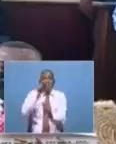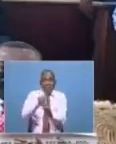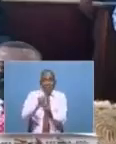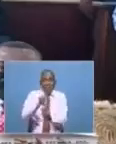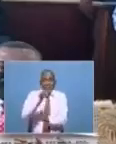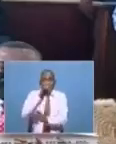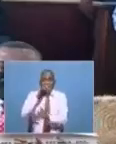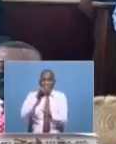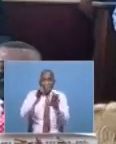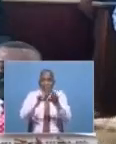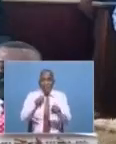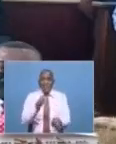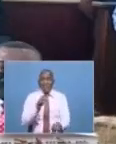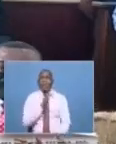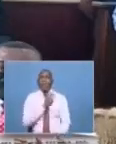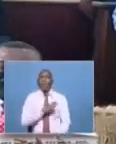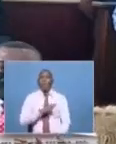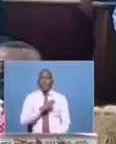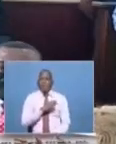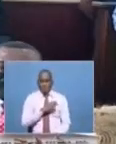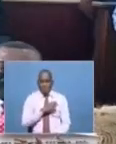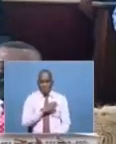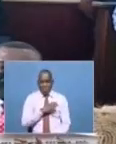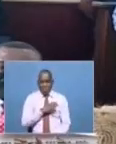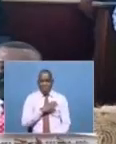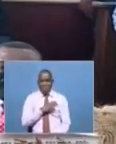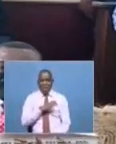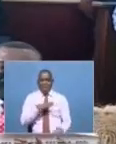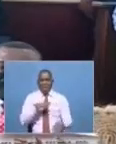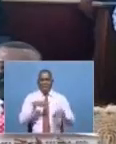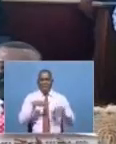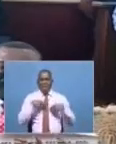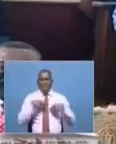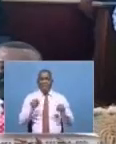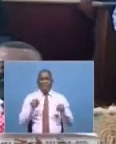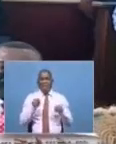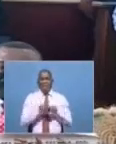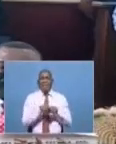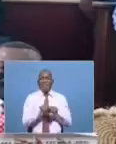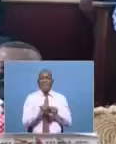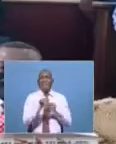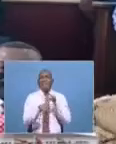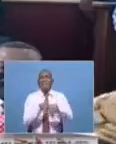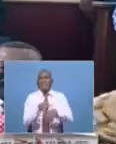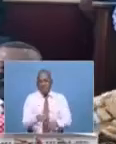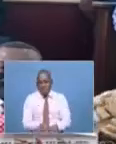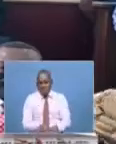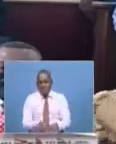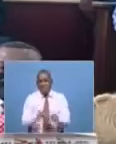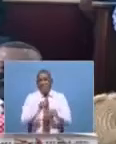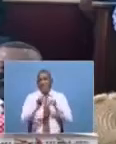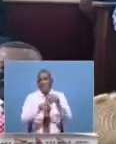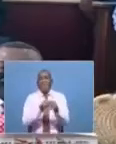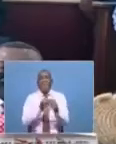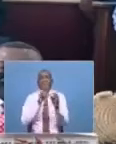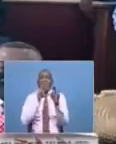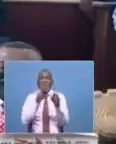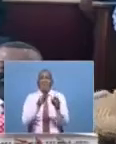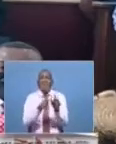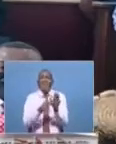conduct has been admitted to be flawed. The answer to the petition